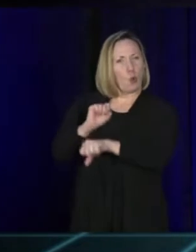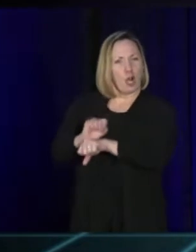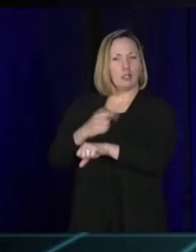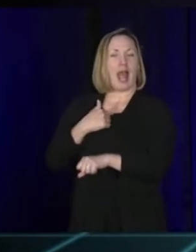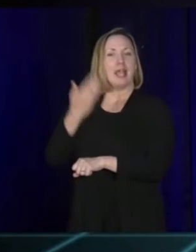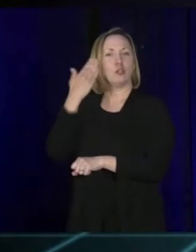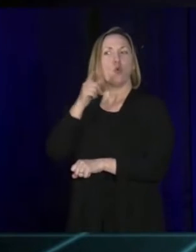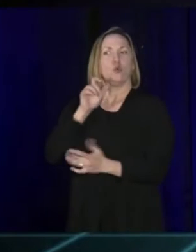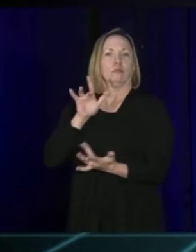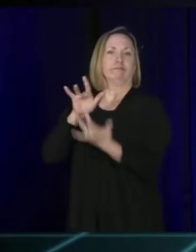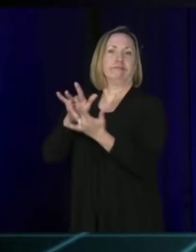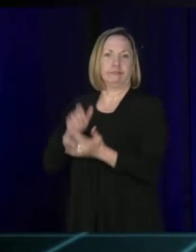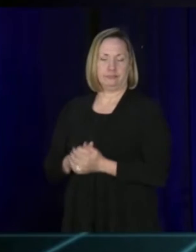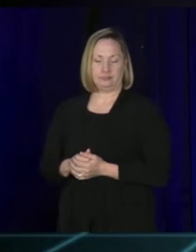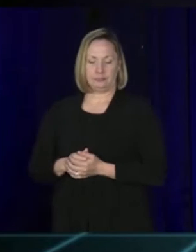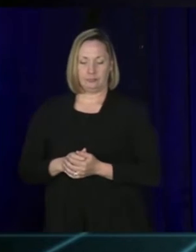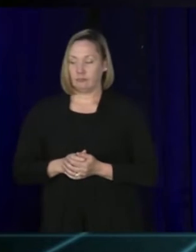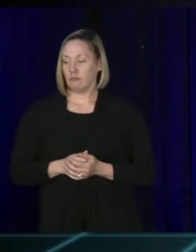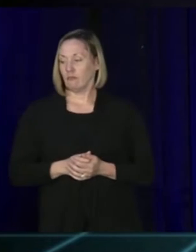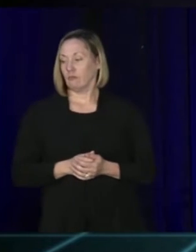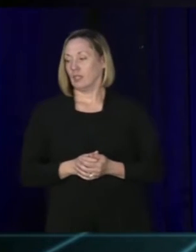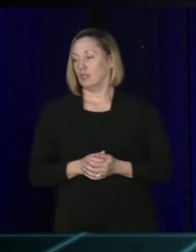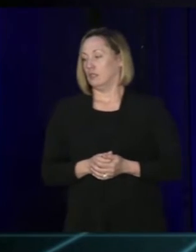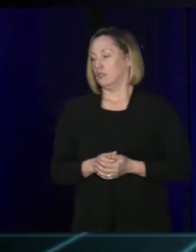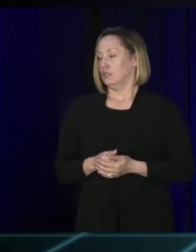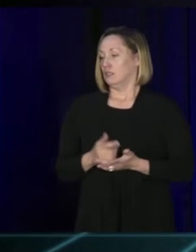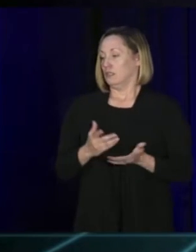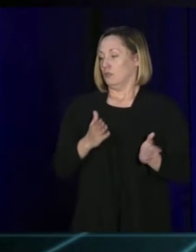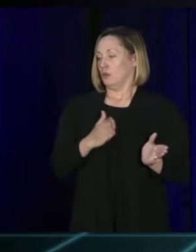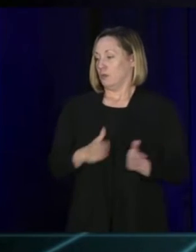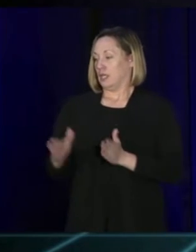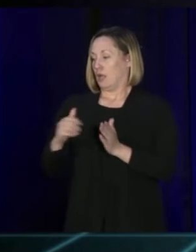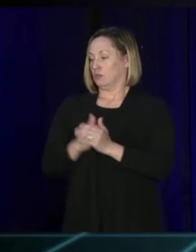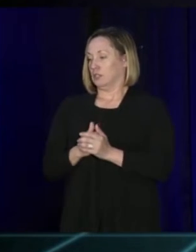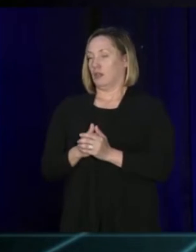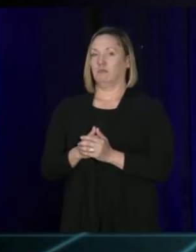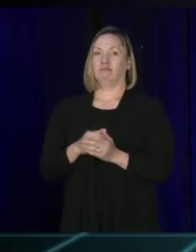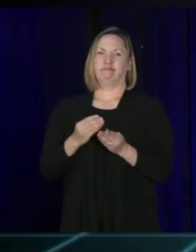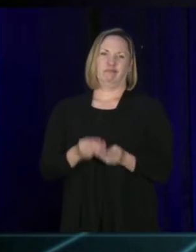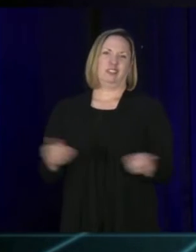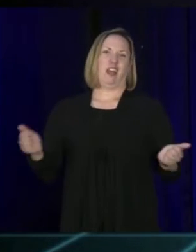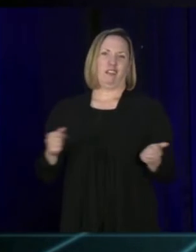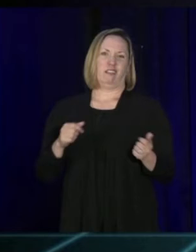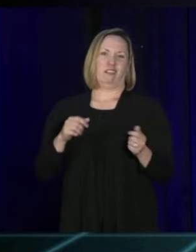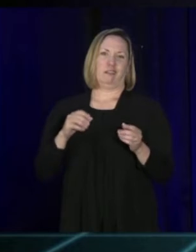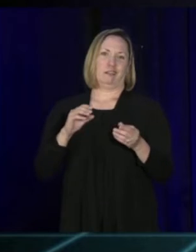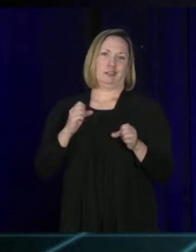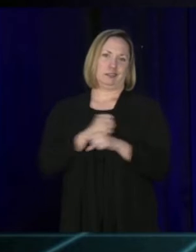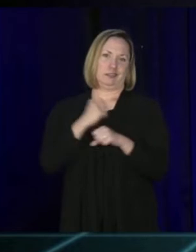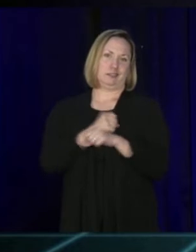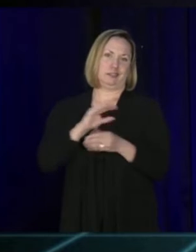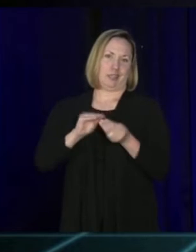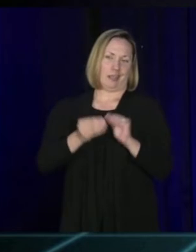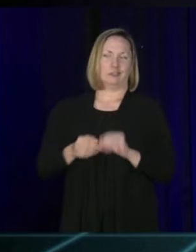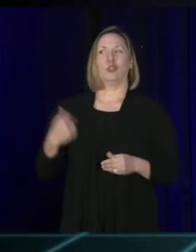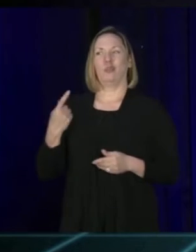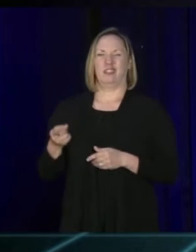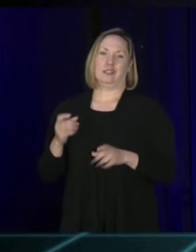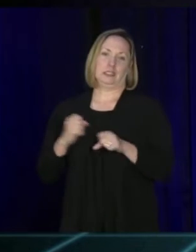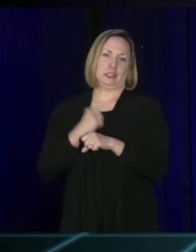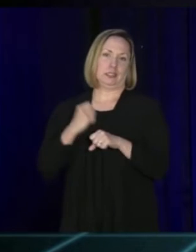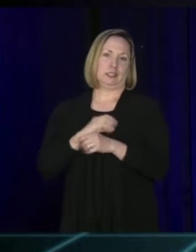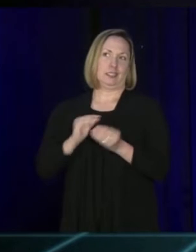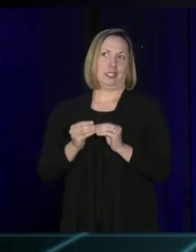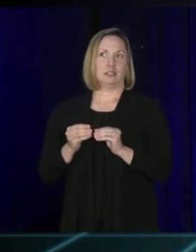to. We've been playing around with some like dev stats, and this is statistics. So I did statistics in college. I